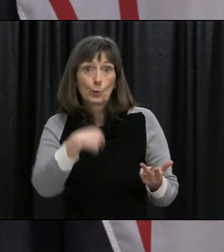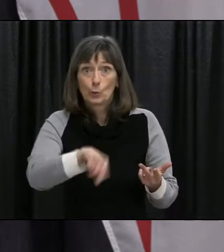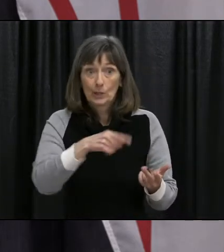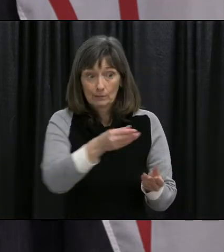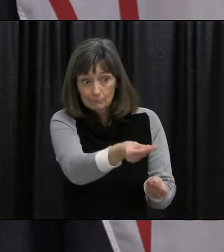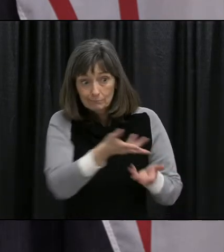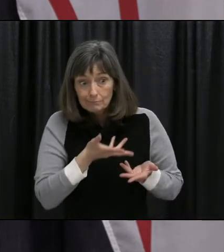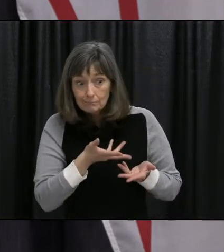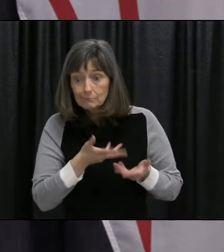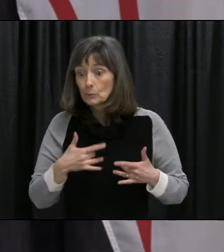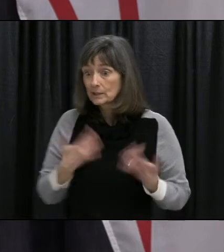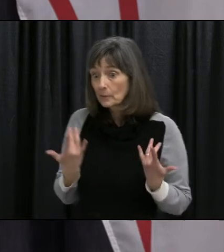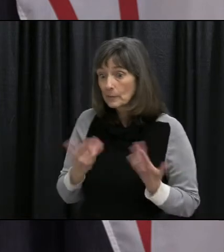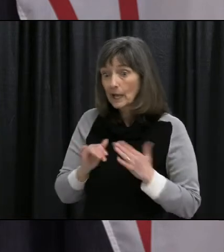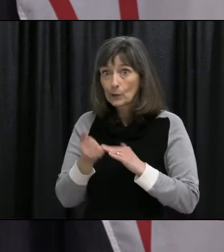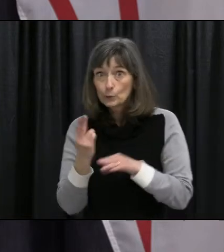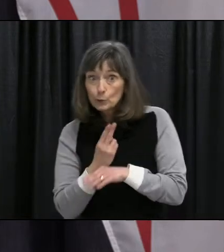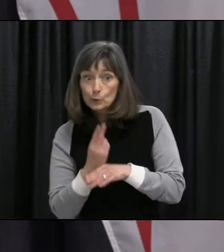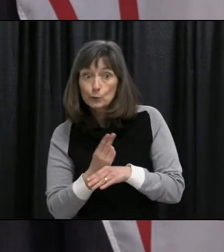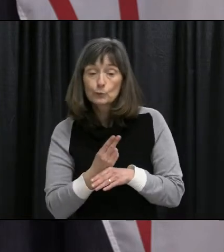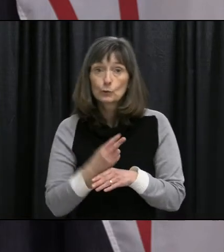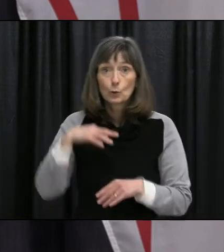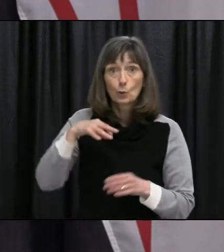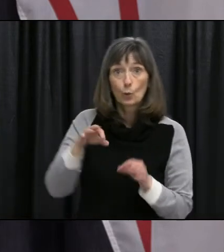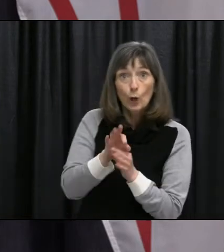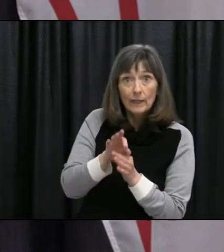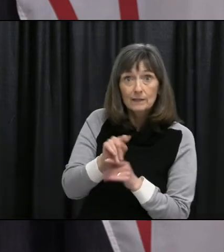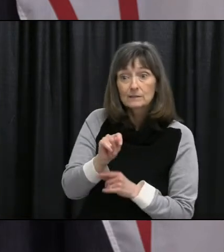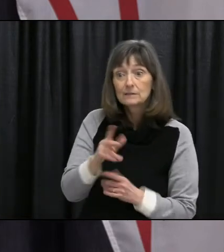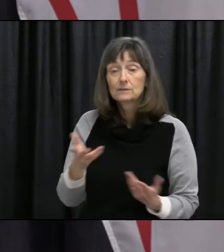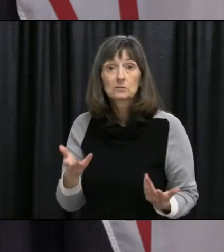to inform how we use that test.